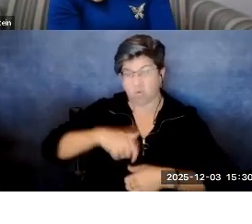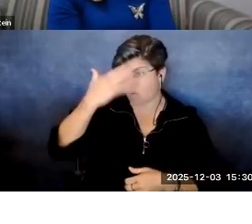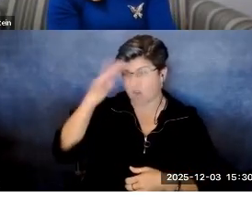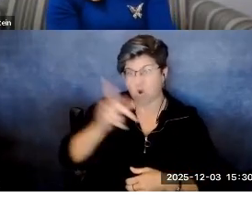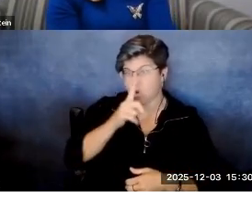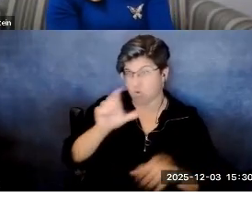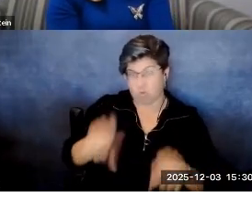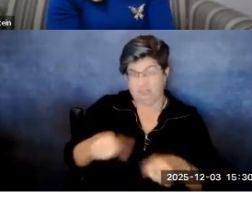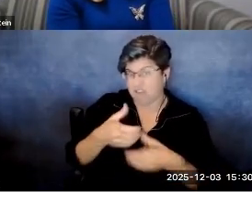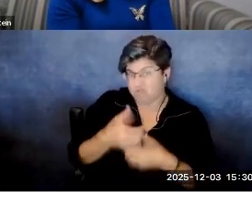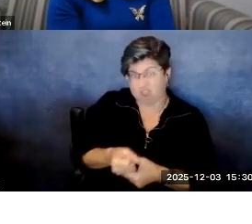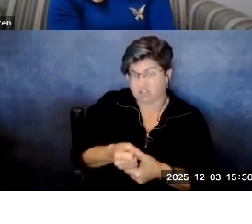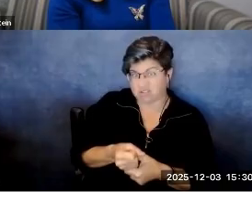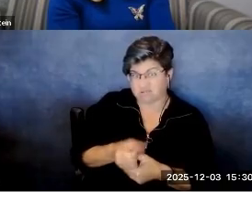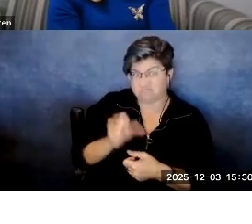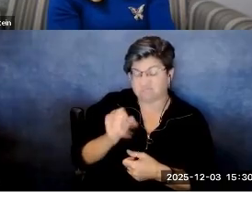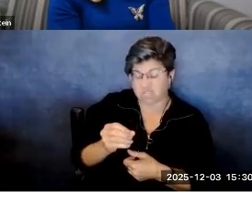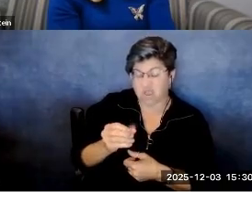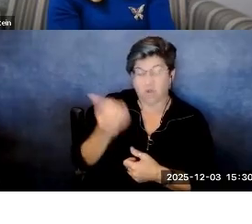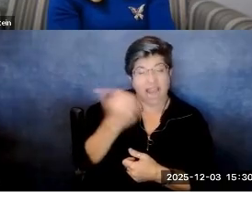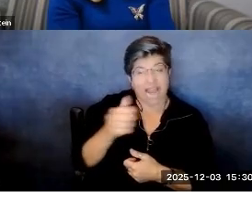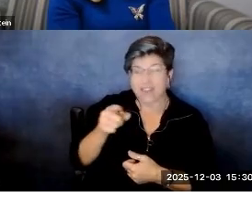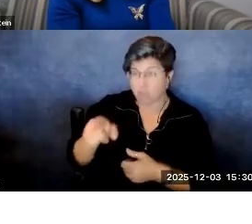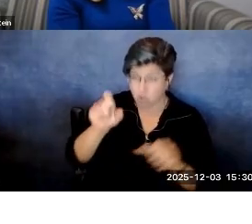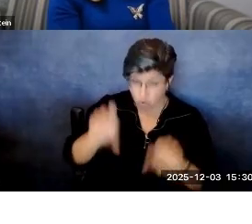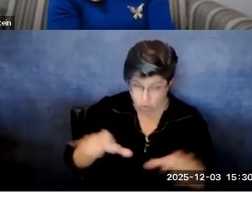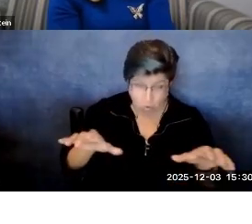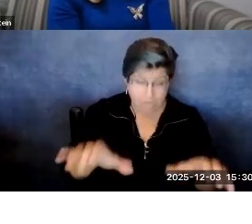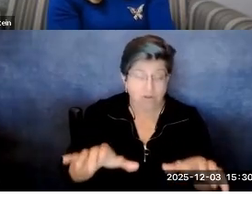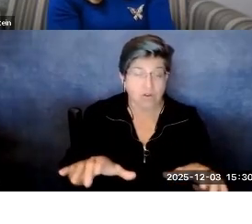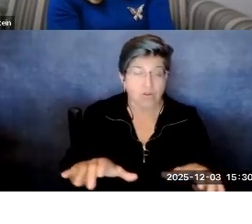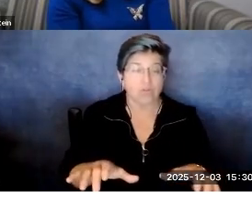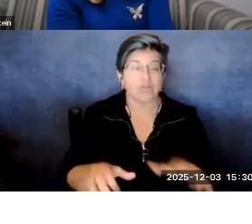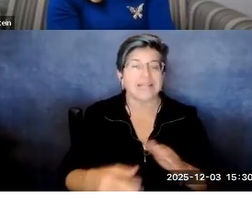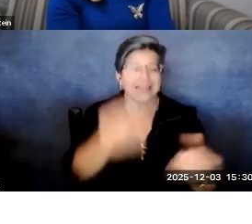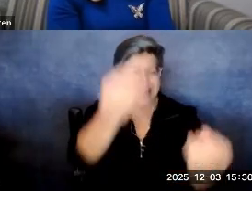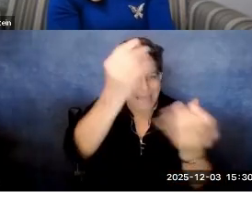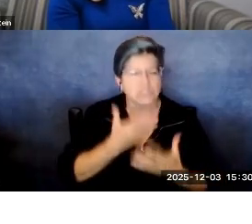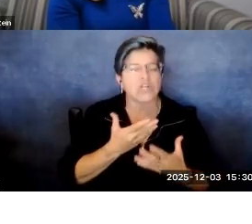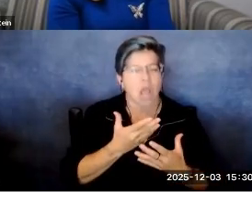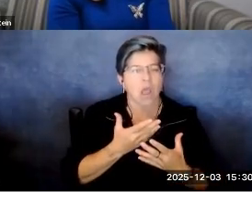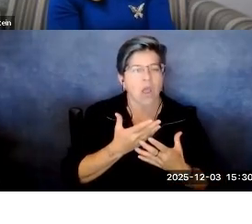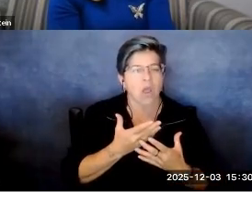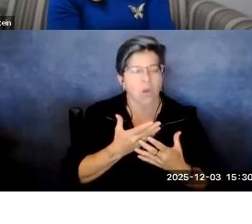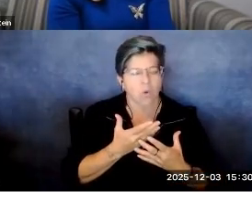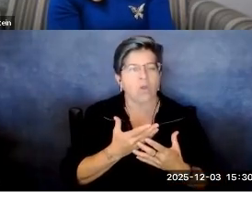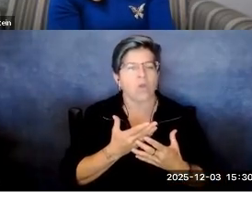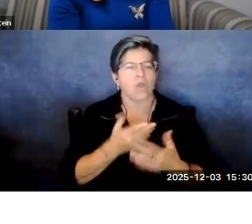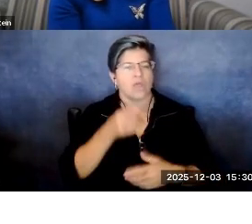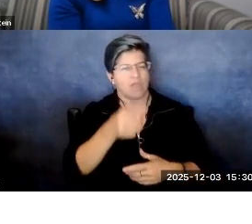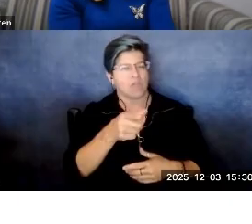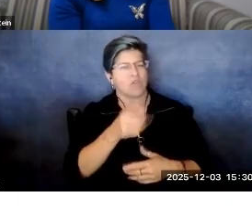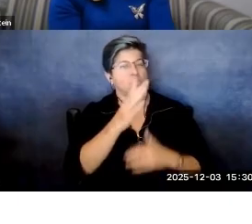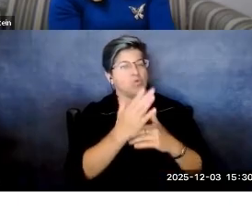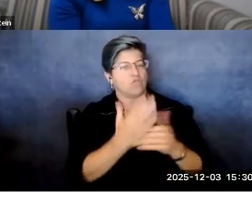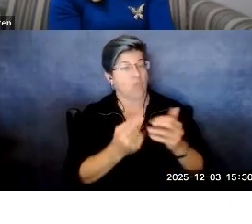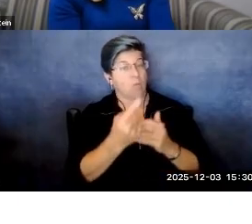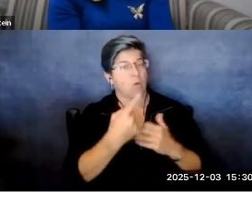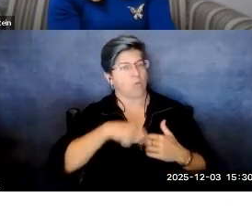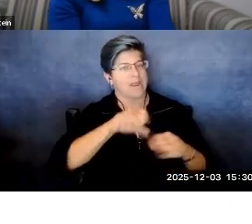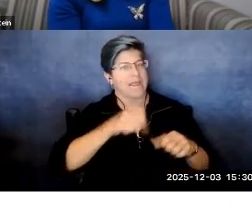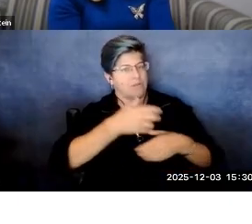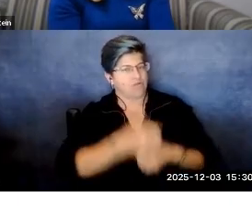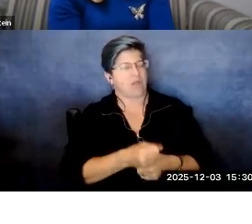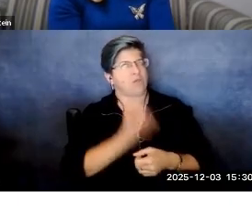can trust. And so anything that you can do to signal to us or let us know that you're someone that we can trust